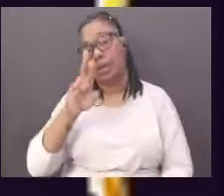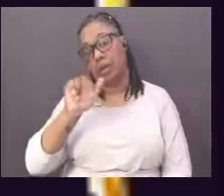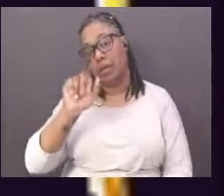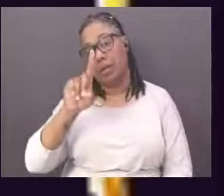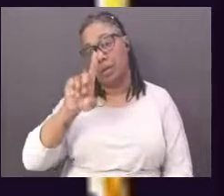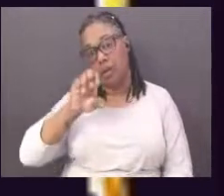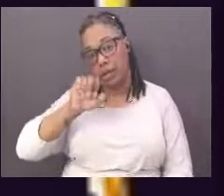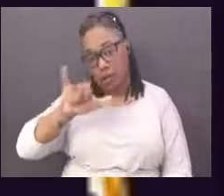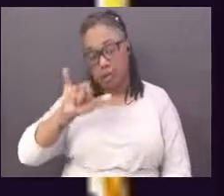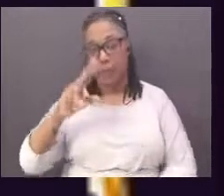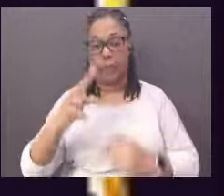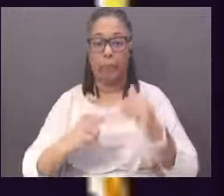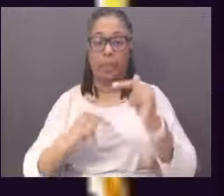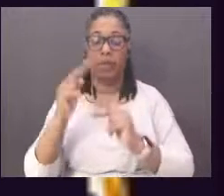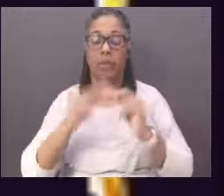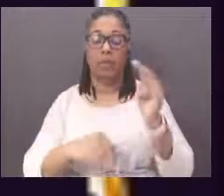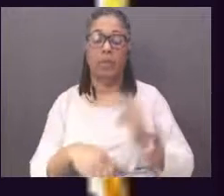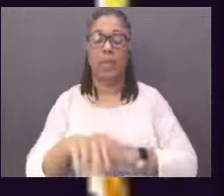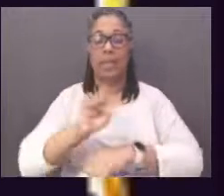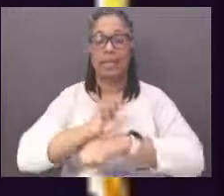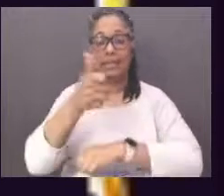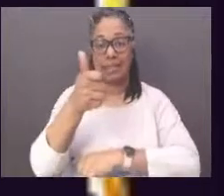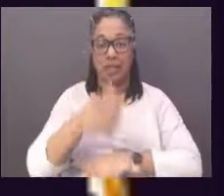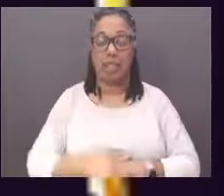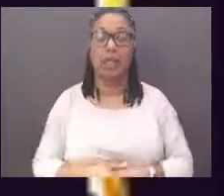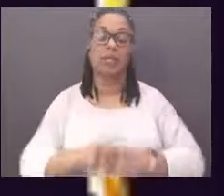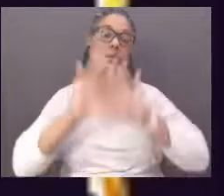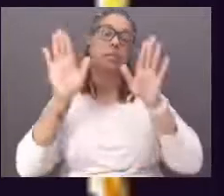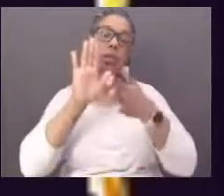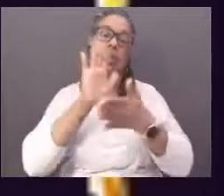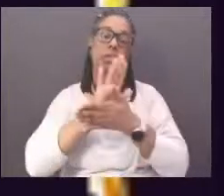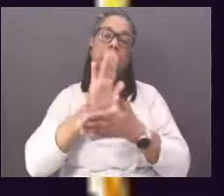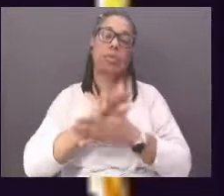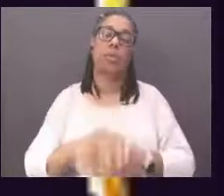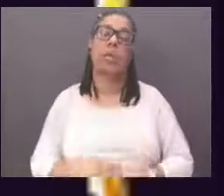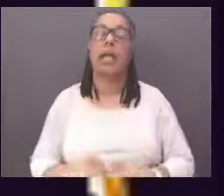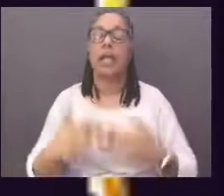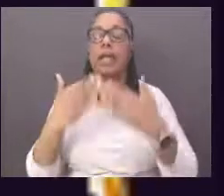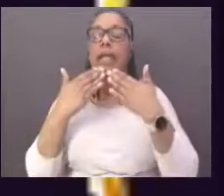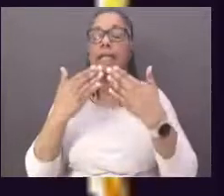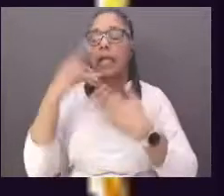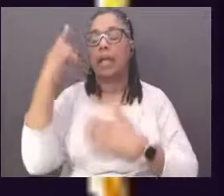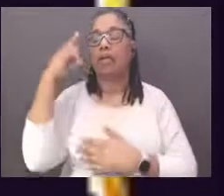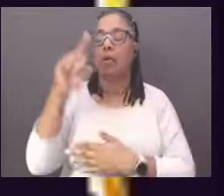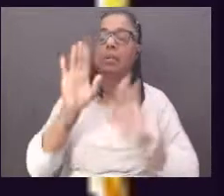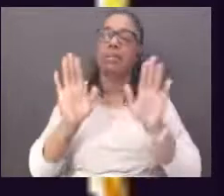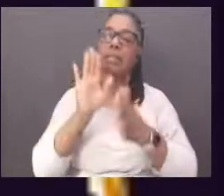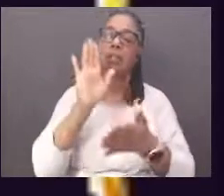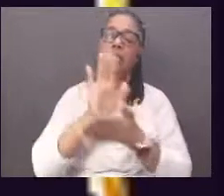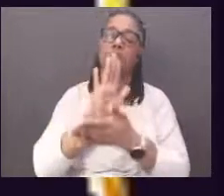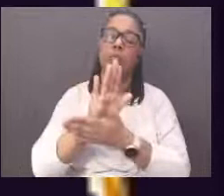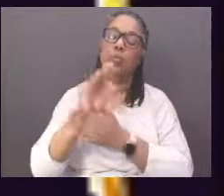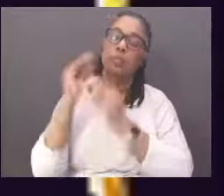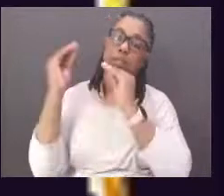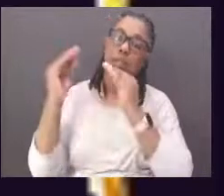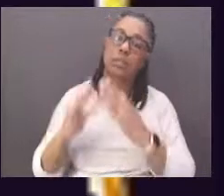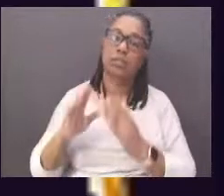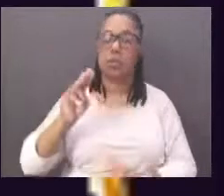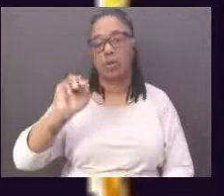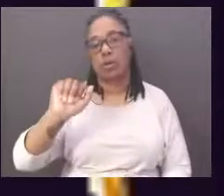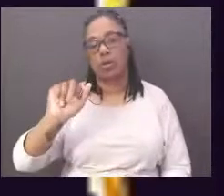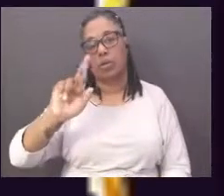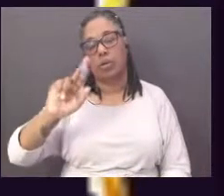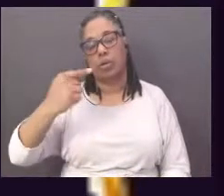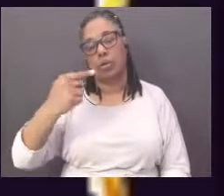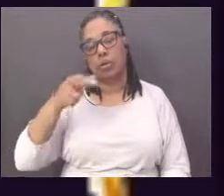praise God for Marguerite Watkins, our superintendent of instruction, our superintendent of Sunday school, who has been diligent and faithful.